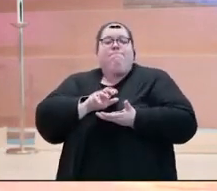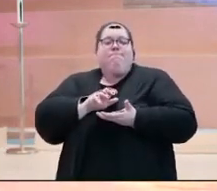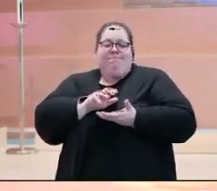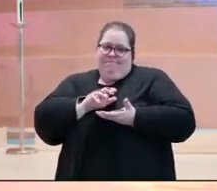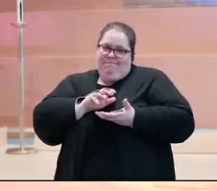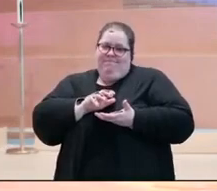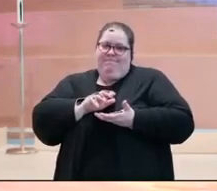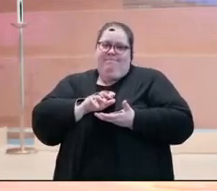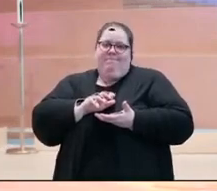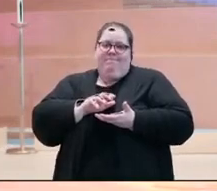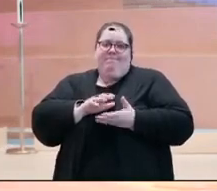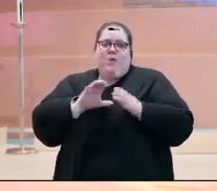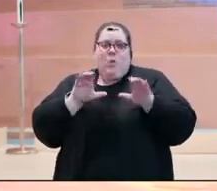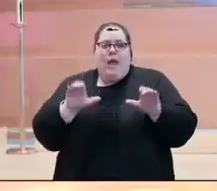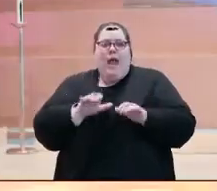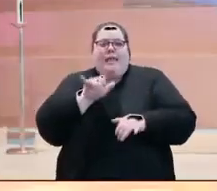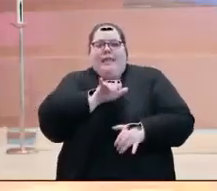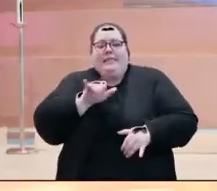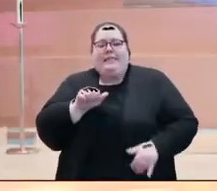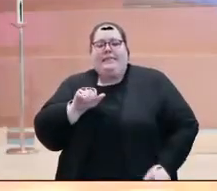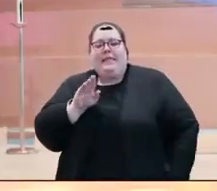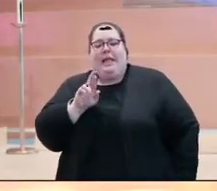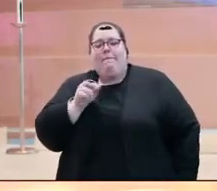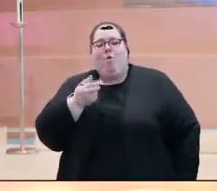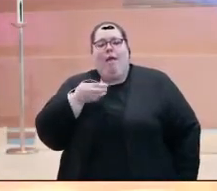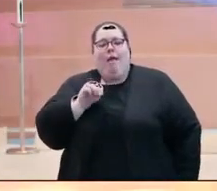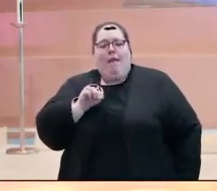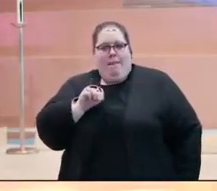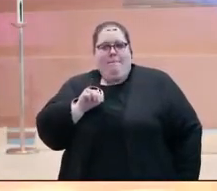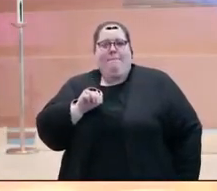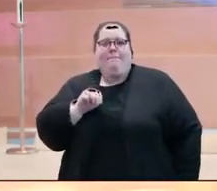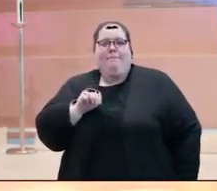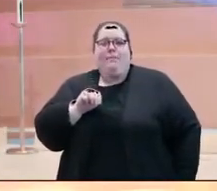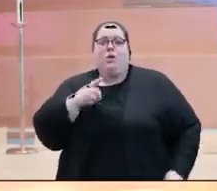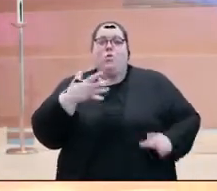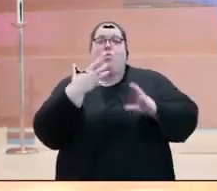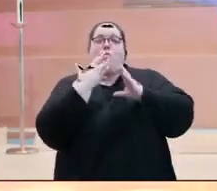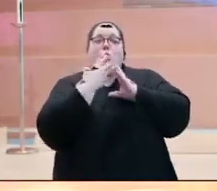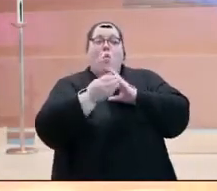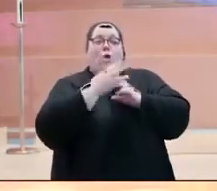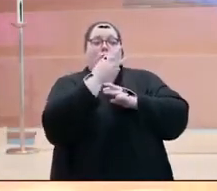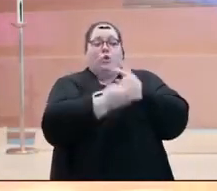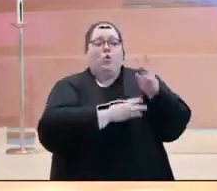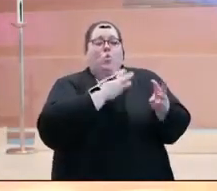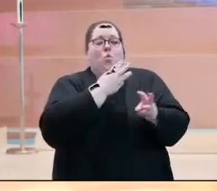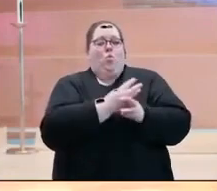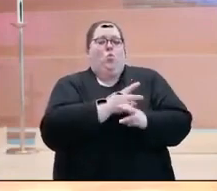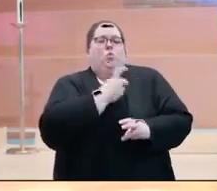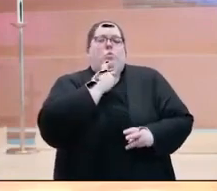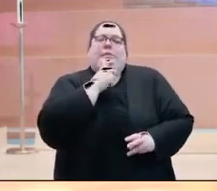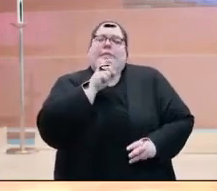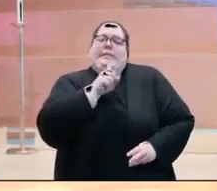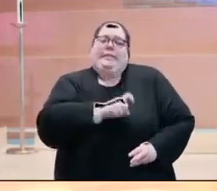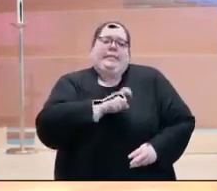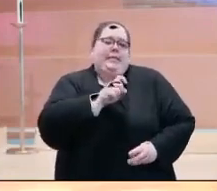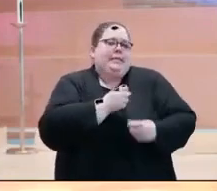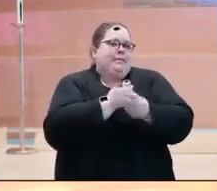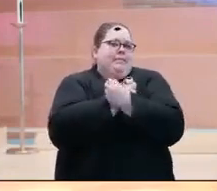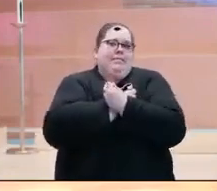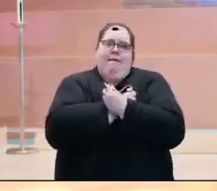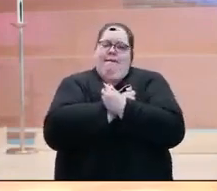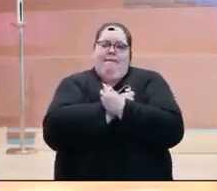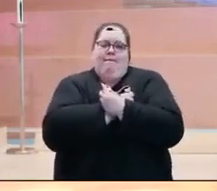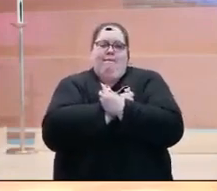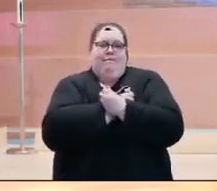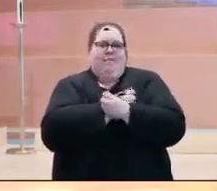like Abraham. Go out into a world which so desperately needs love, a world full of